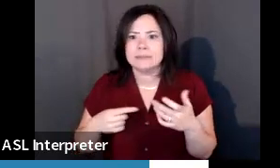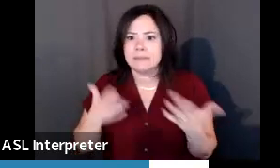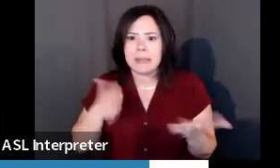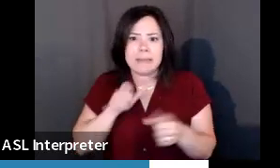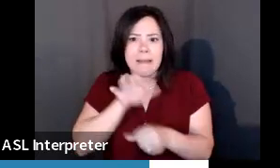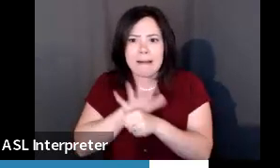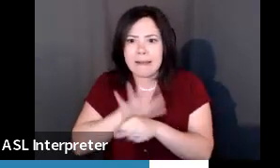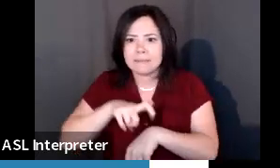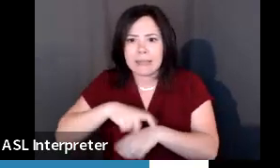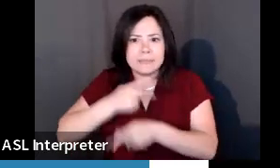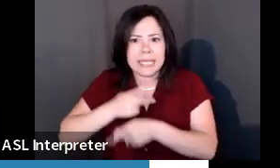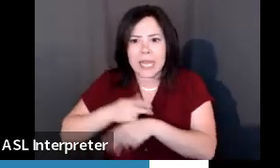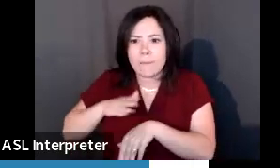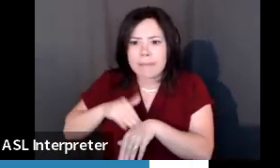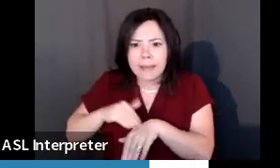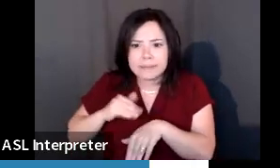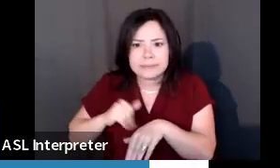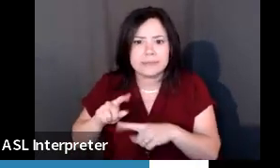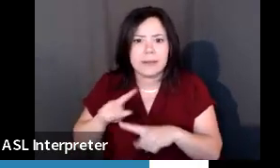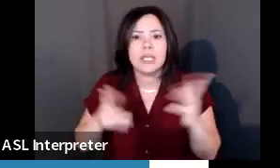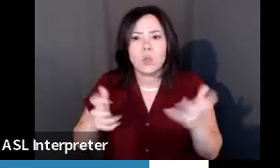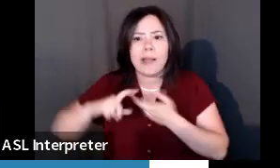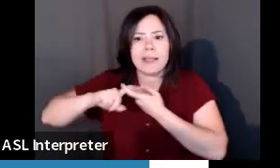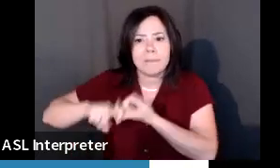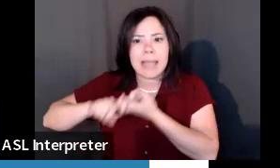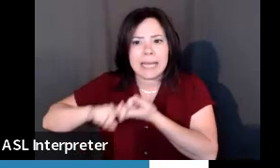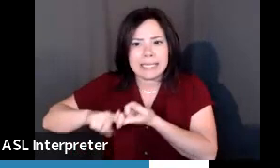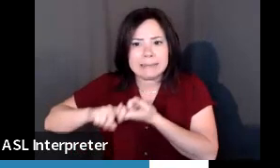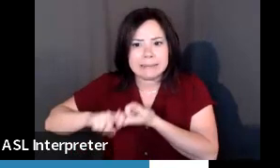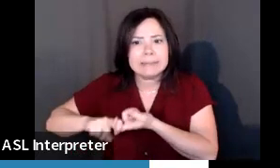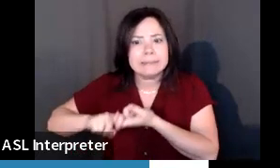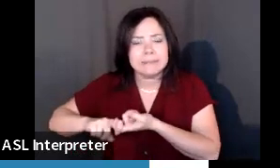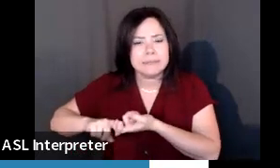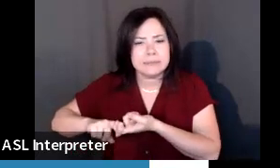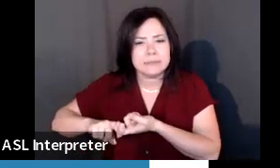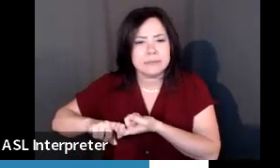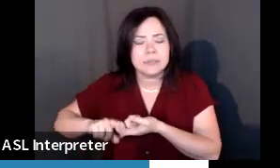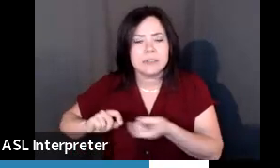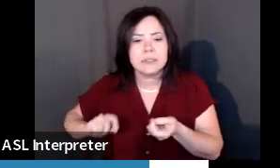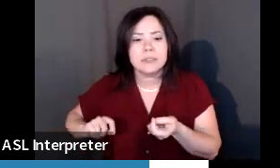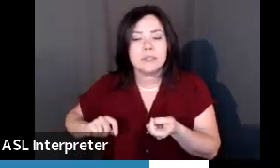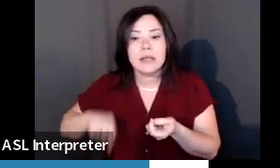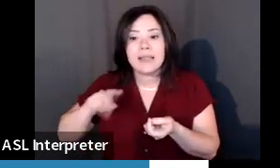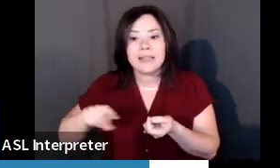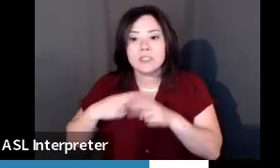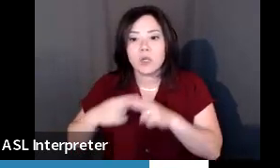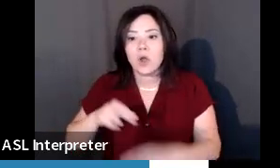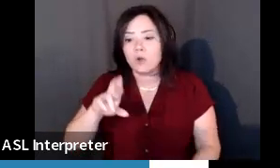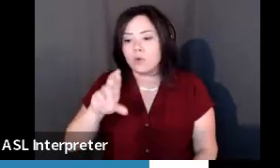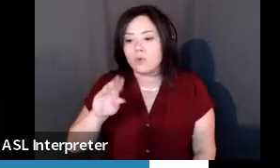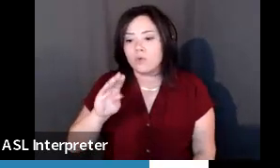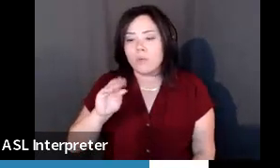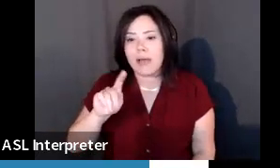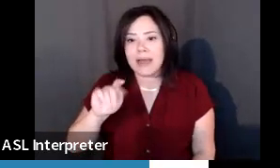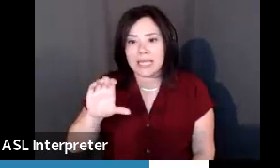to take care of a pet, but you want that companion piece of having a pet. These are robotic pets that we